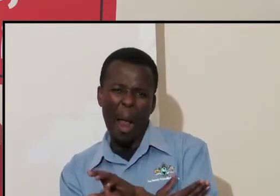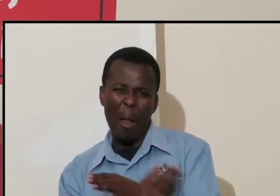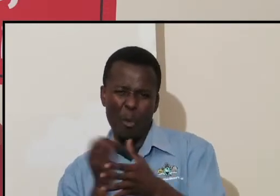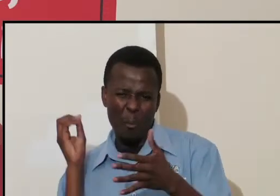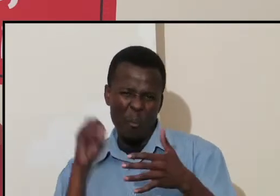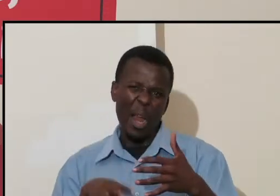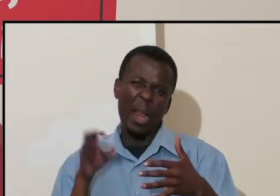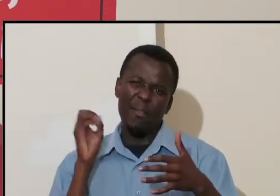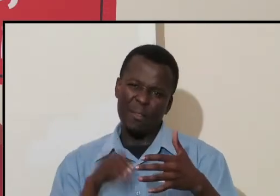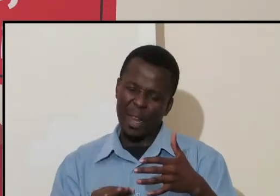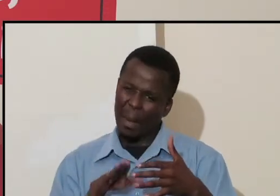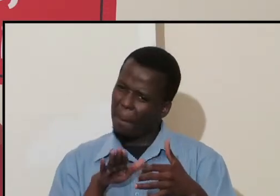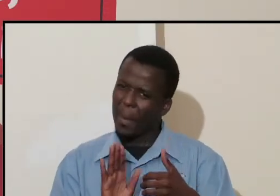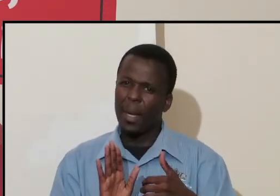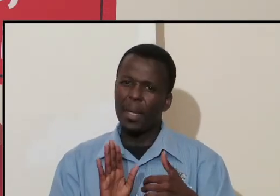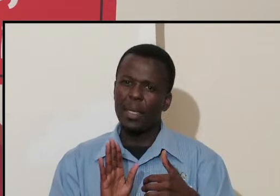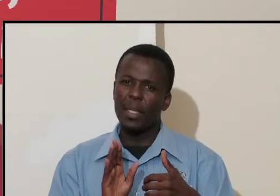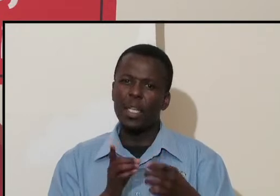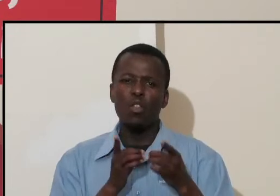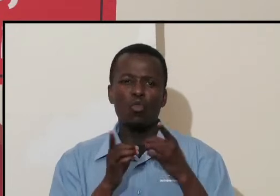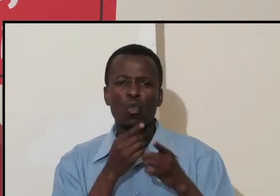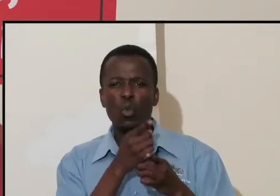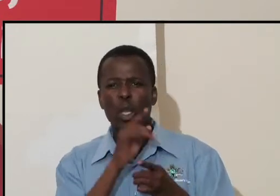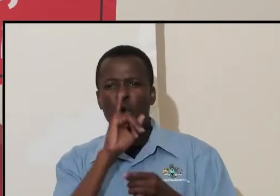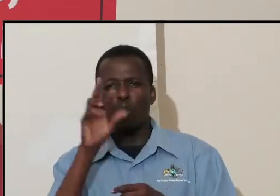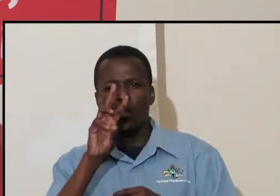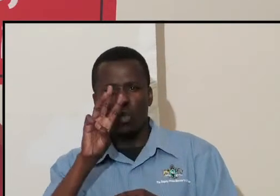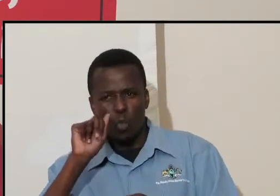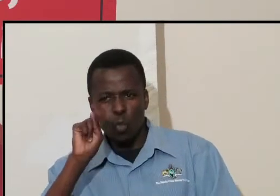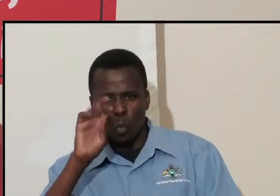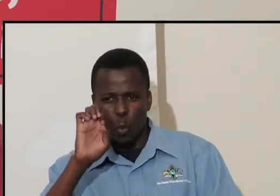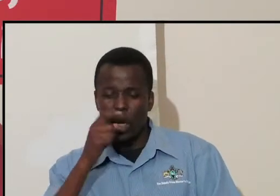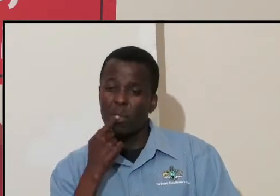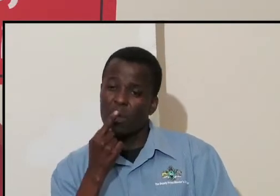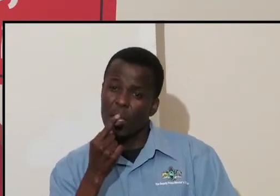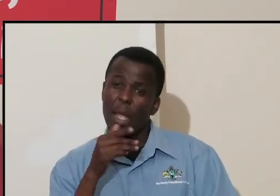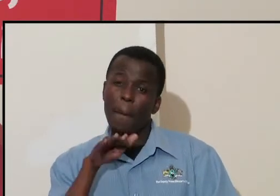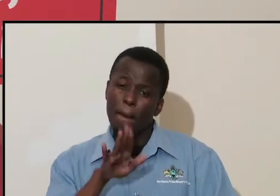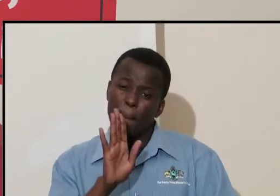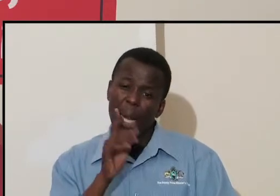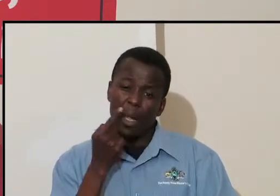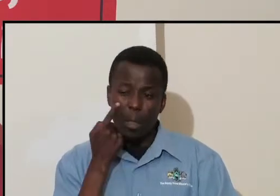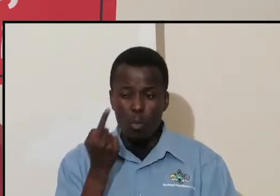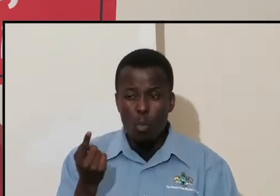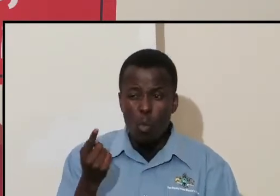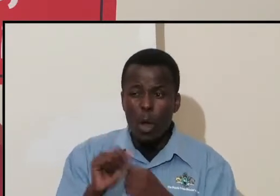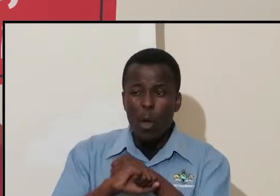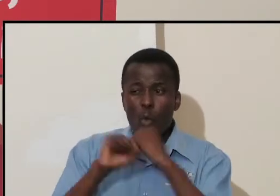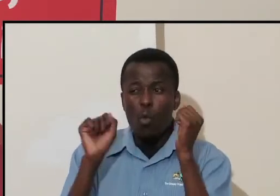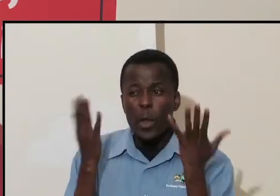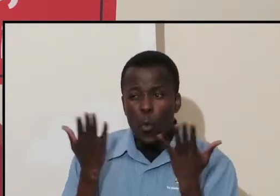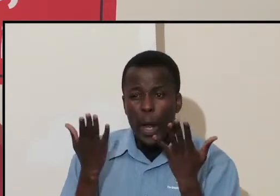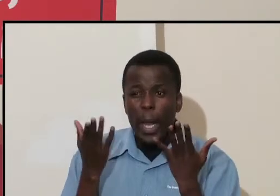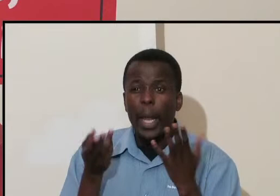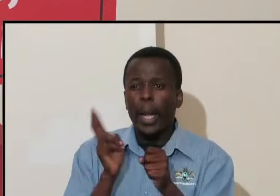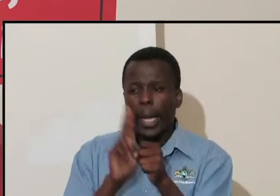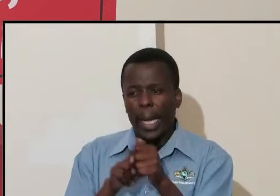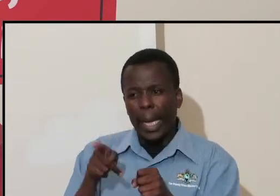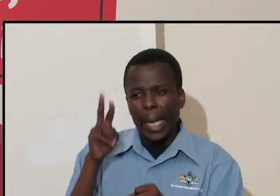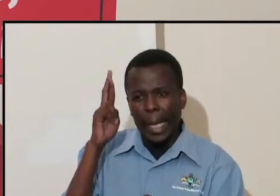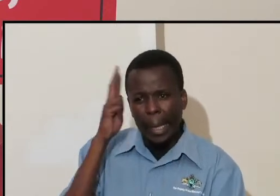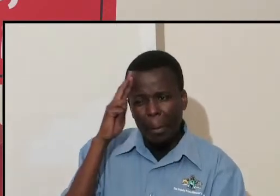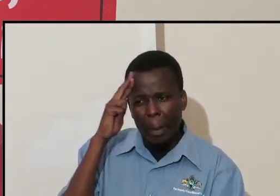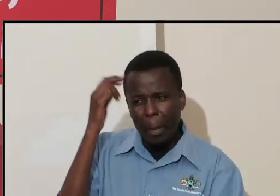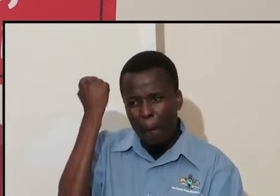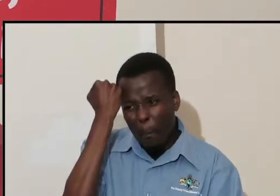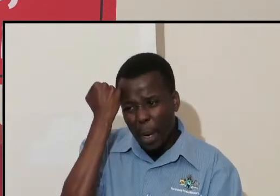was saying, we need to be looking at the things we've done, that we've done well, and not forget those. And we're looking at our strategy, where we've